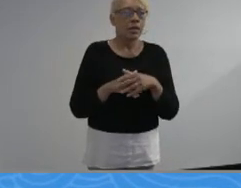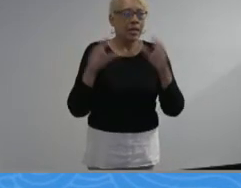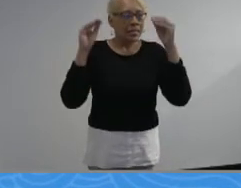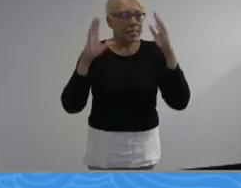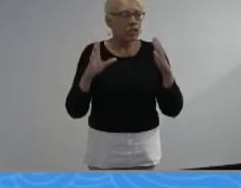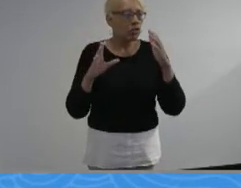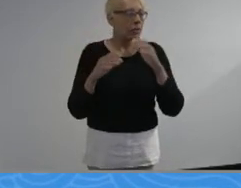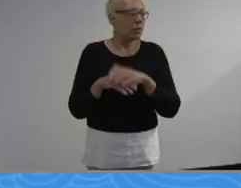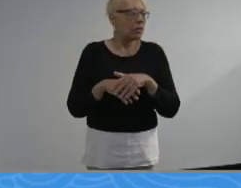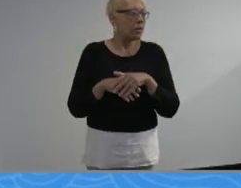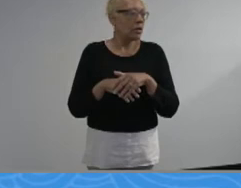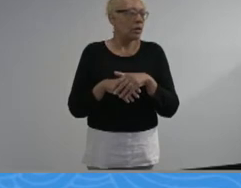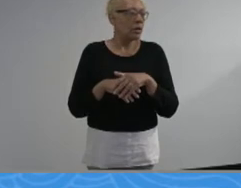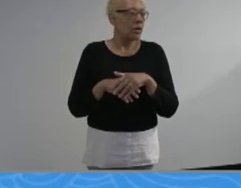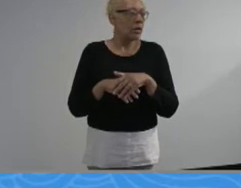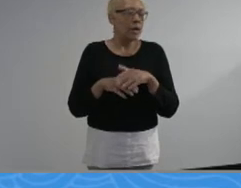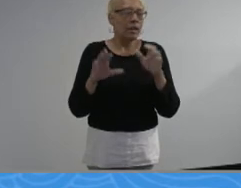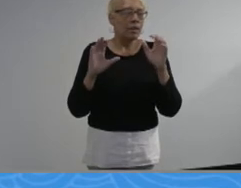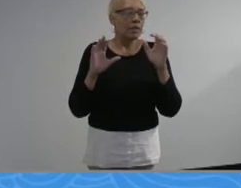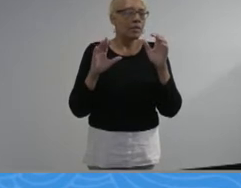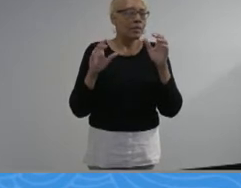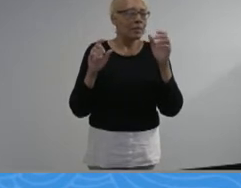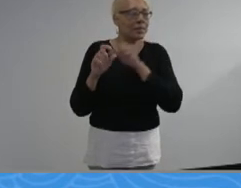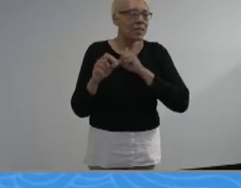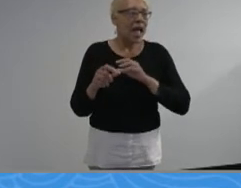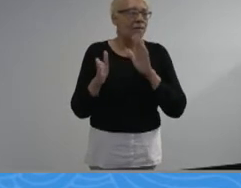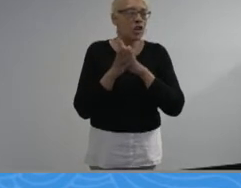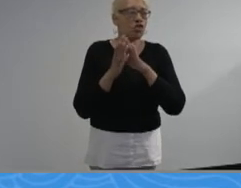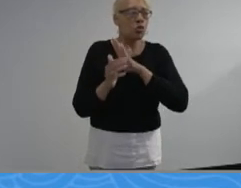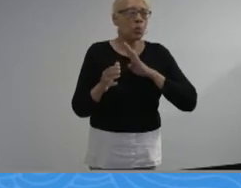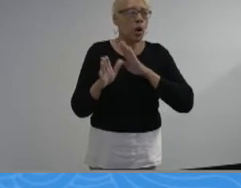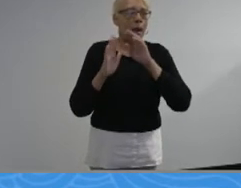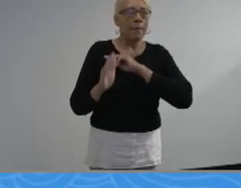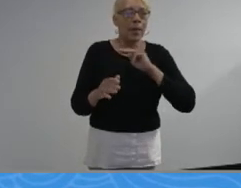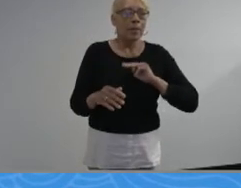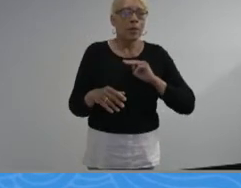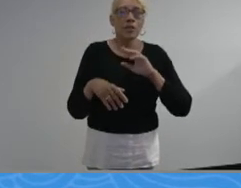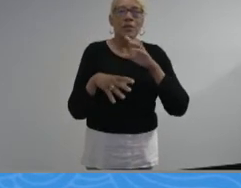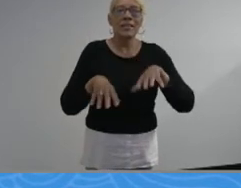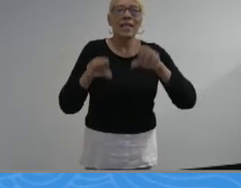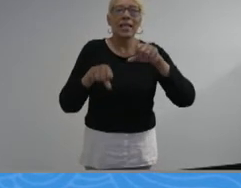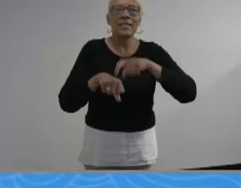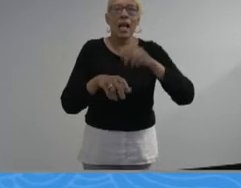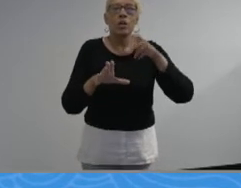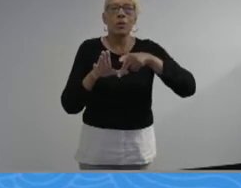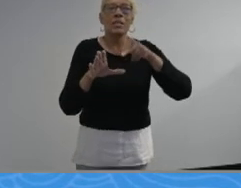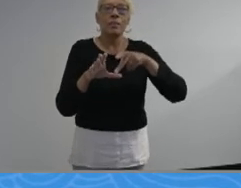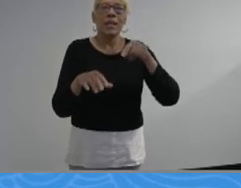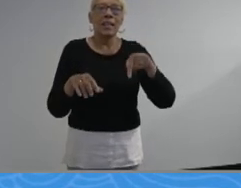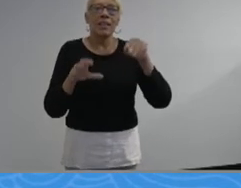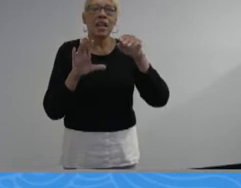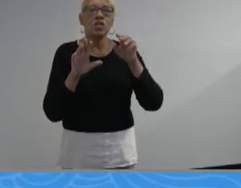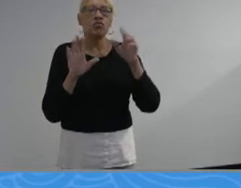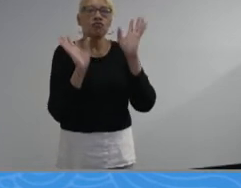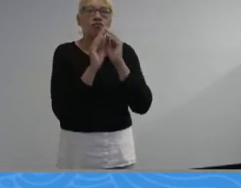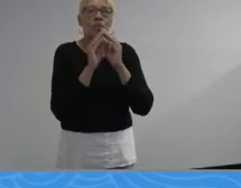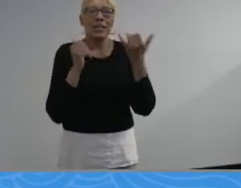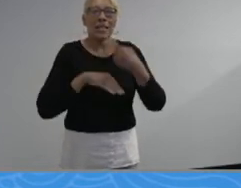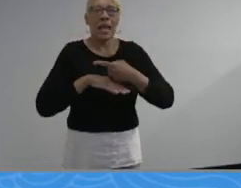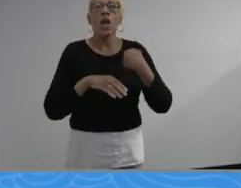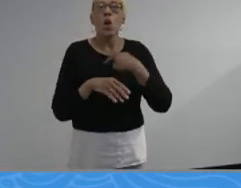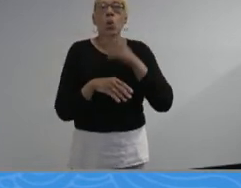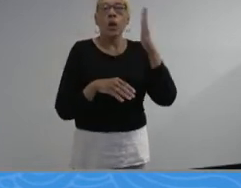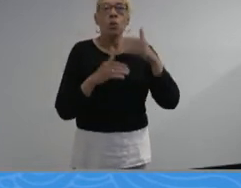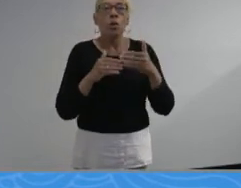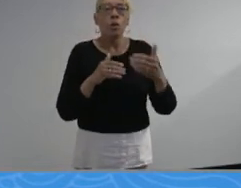teachers, executive staff, and school board members for making time to participate in this forum today. We will go